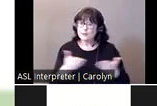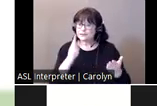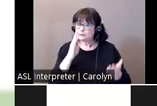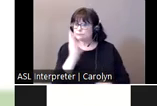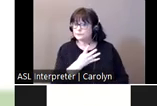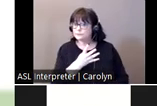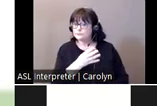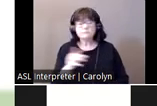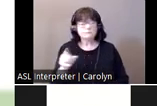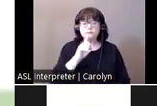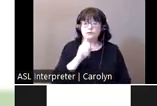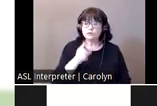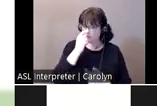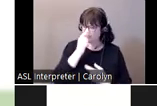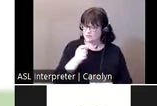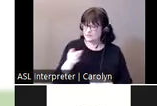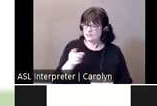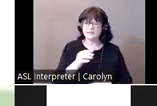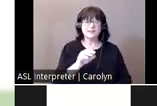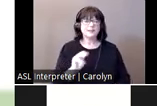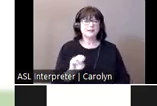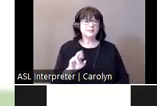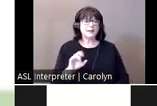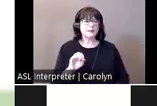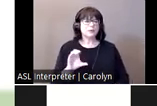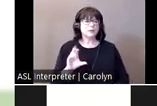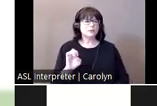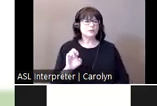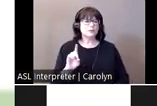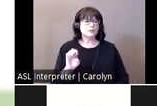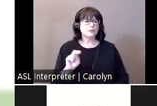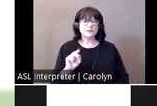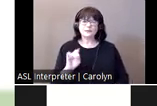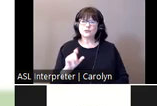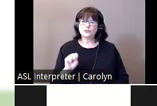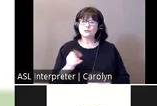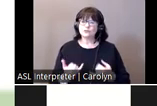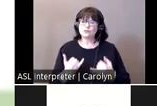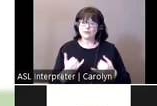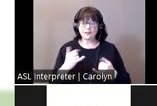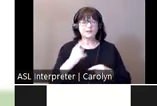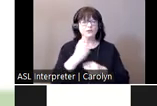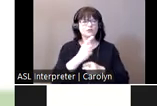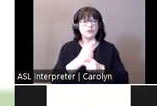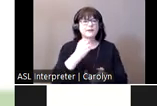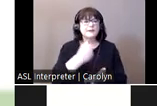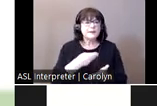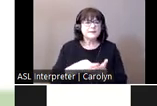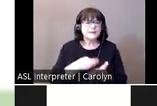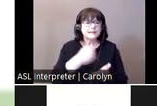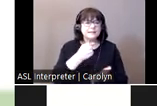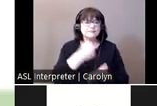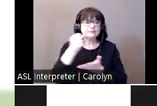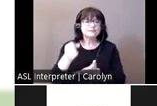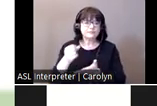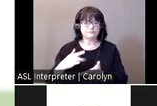focus right now on micro-credentials in terms of government funding is toward post-secondary institutions. Well, we know in